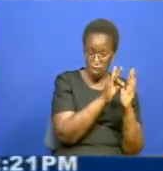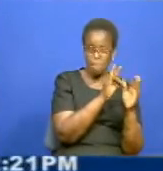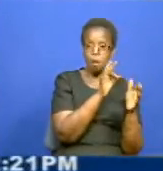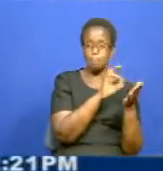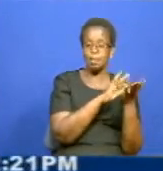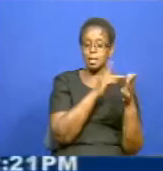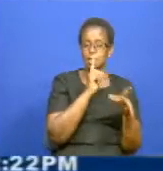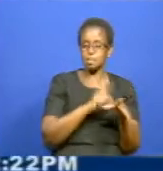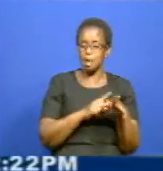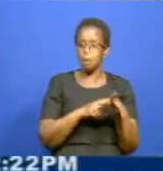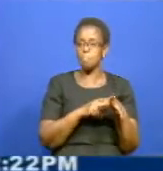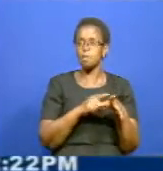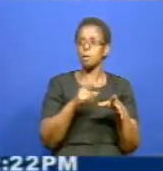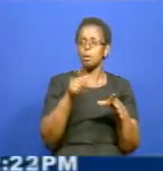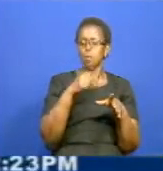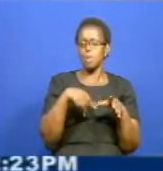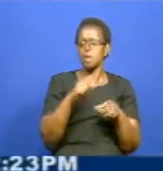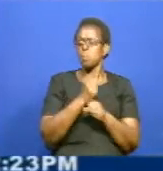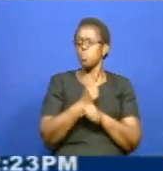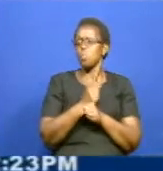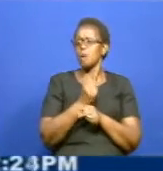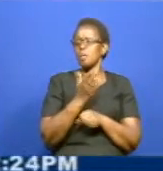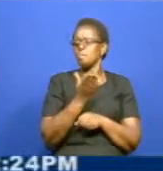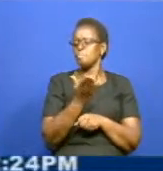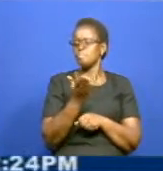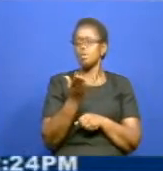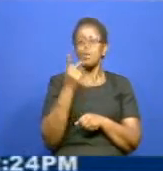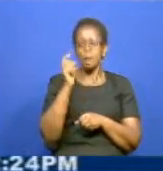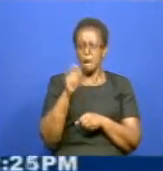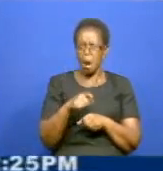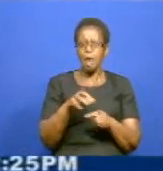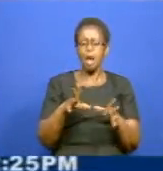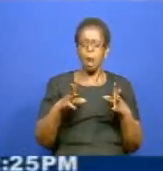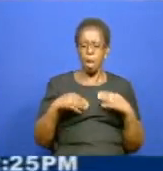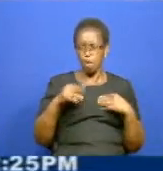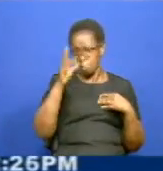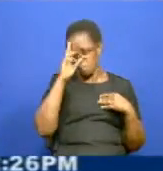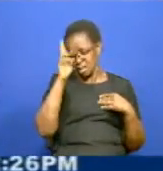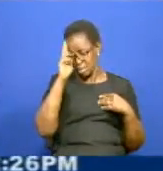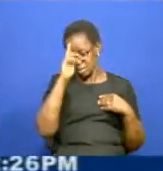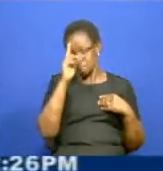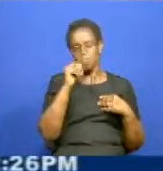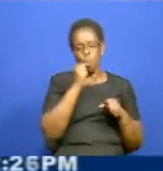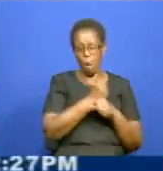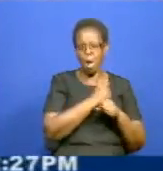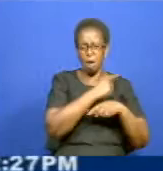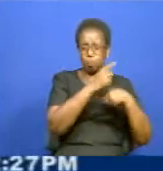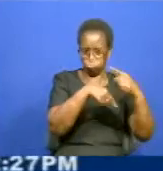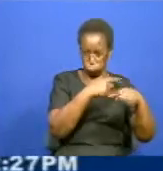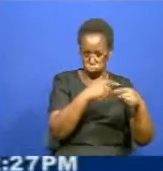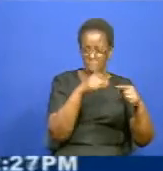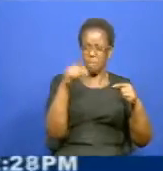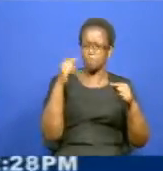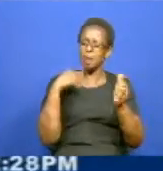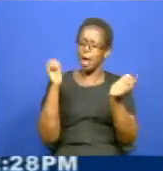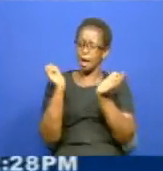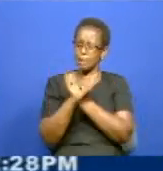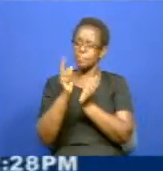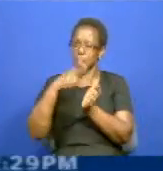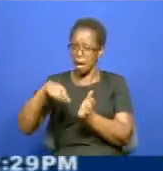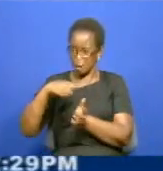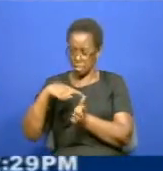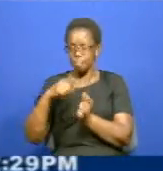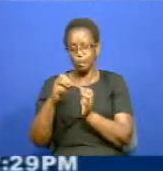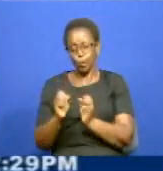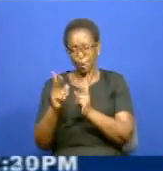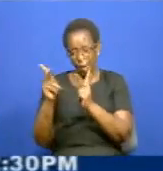there, we allow the police service to do its job. Even if they arrest us, it's okay. They are doing their job. But at least they are human beings and we must